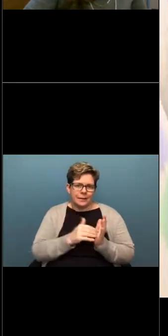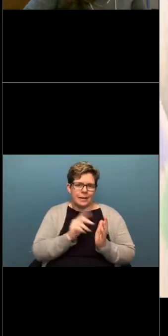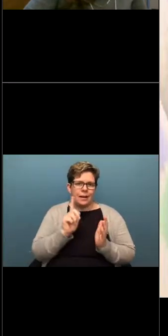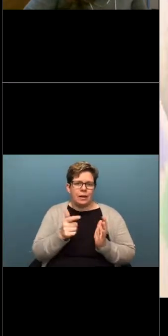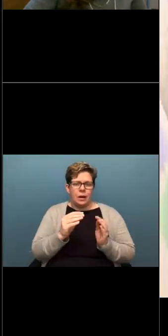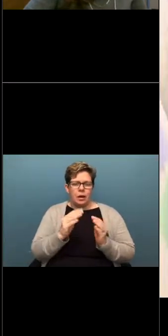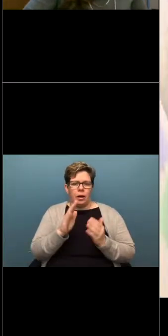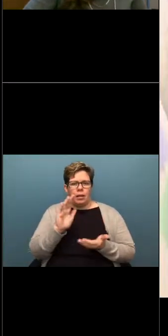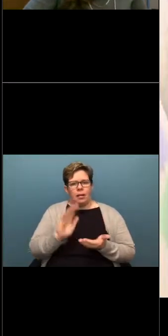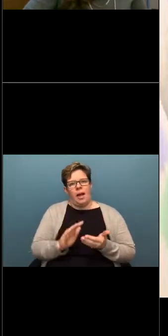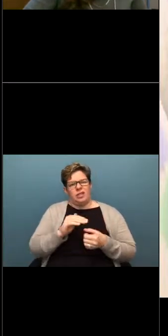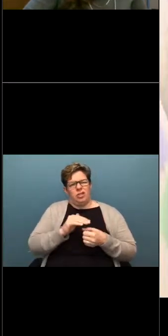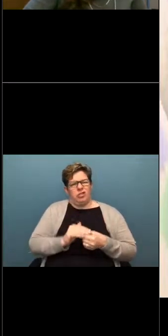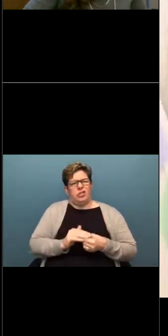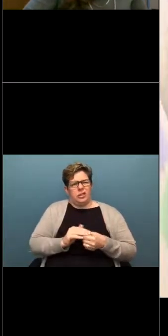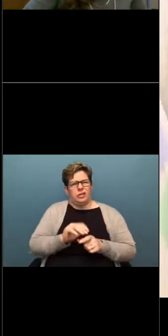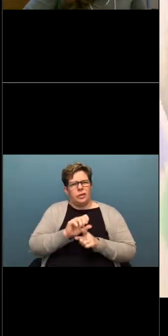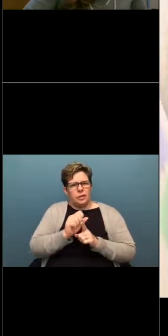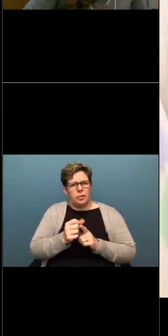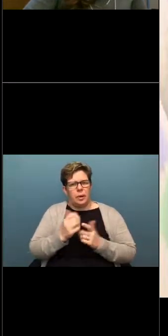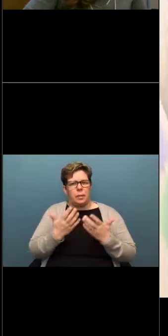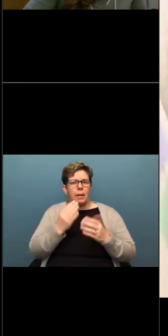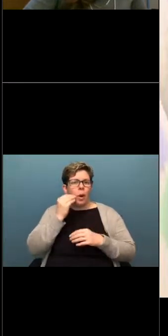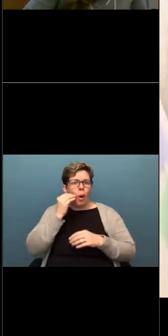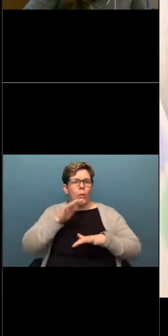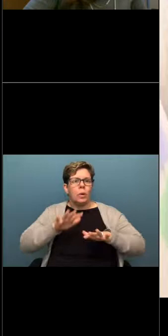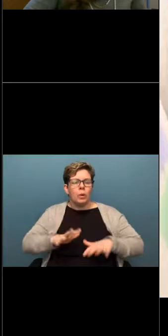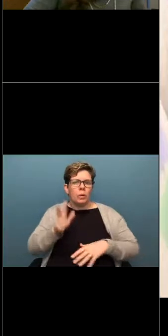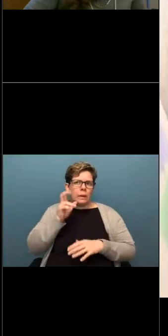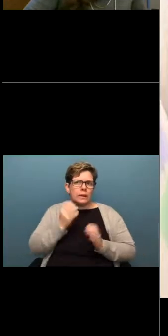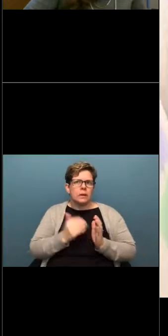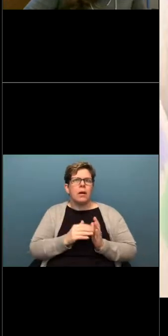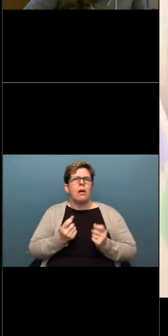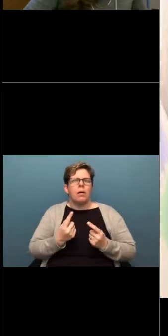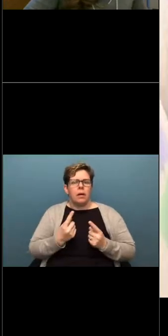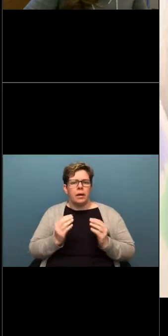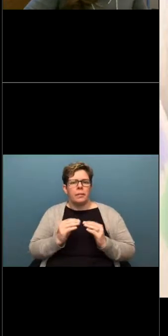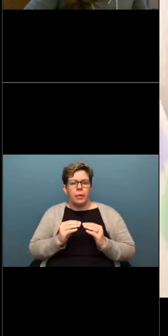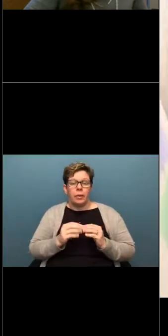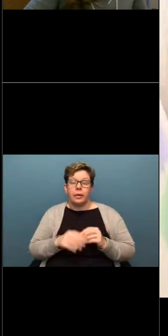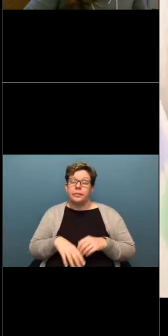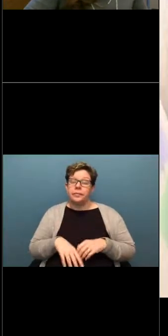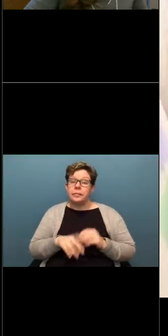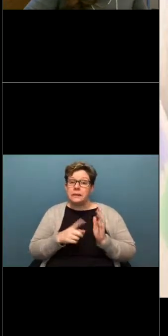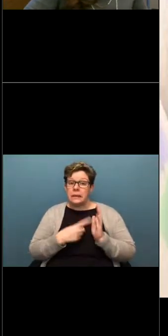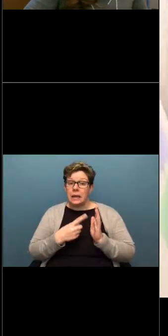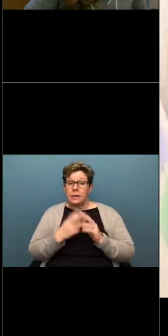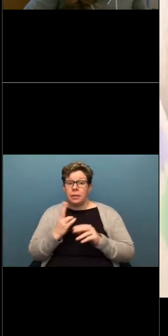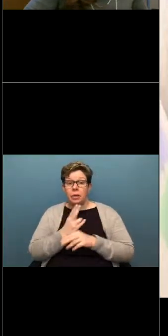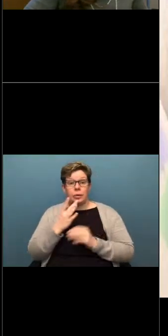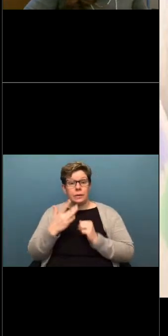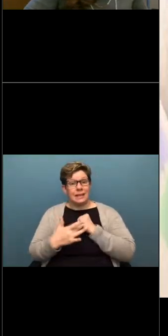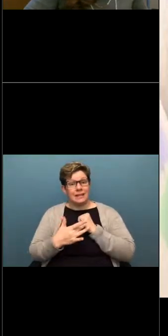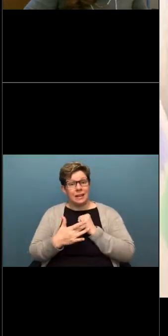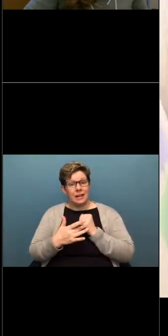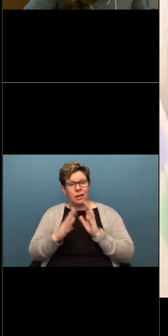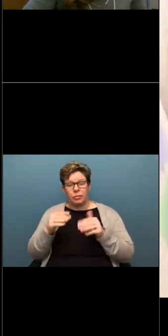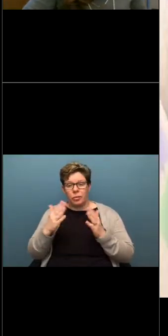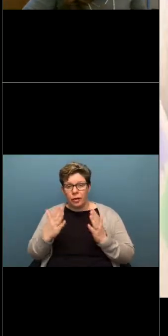information can be really helpful to folks too. Use of technology. A lot of providers' offices and